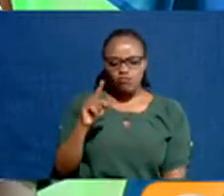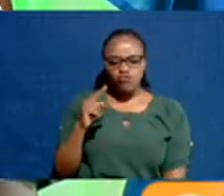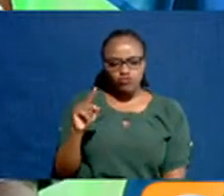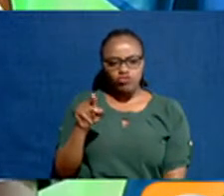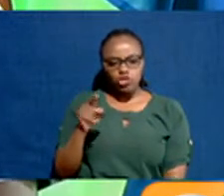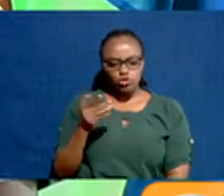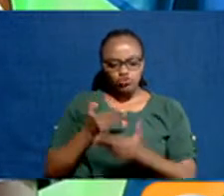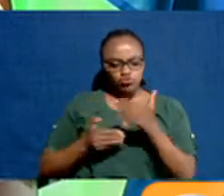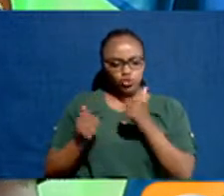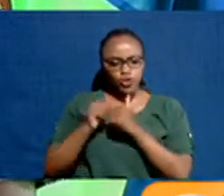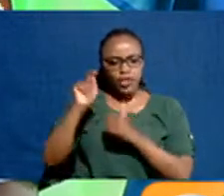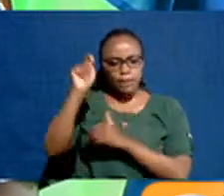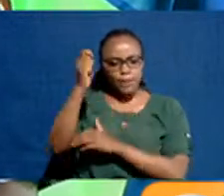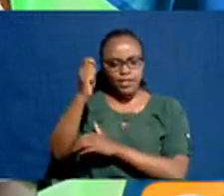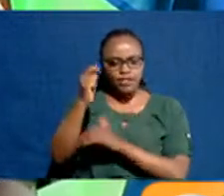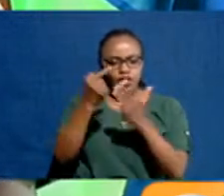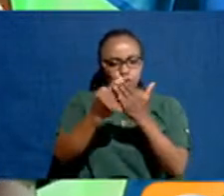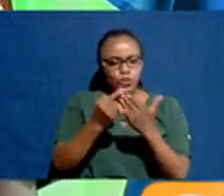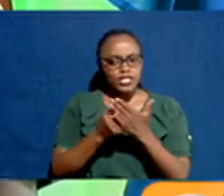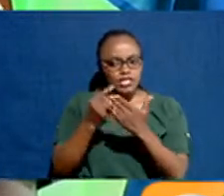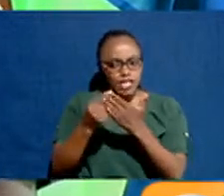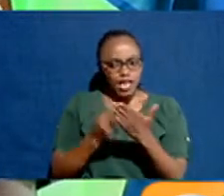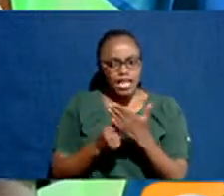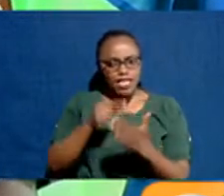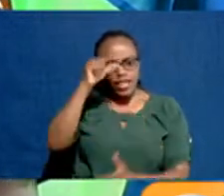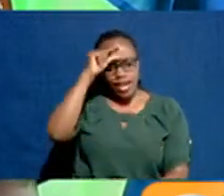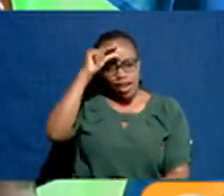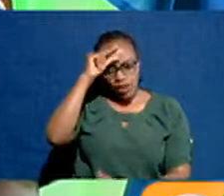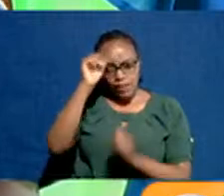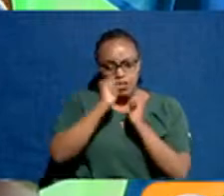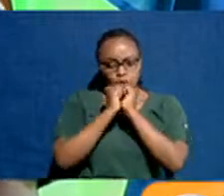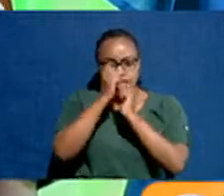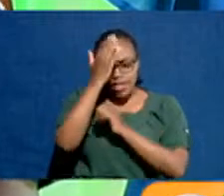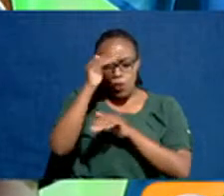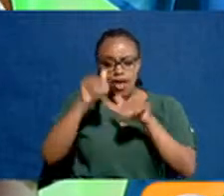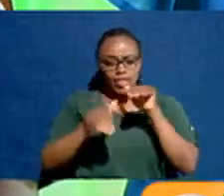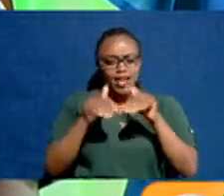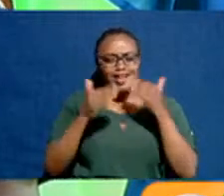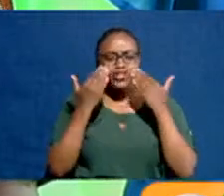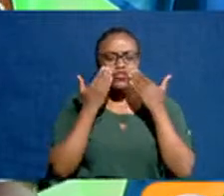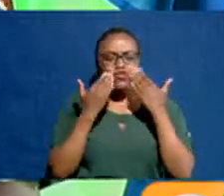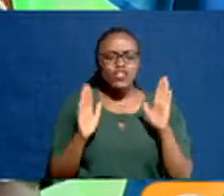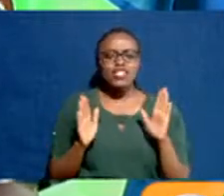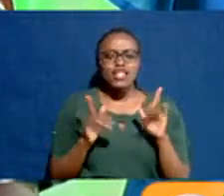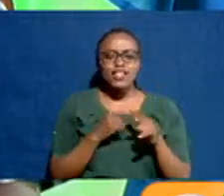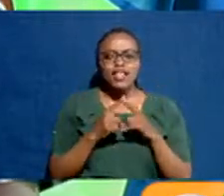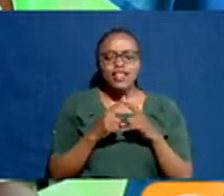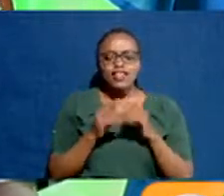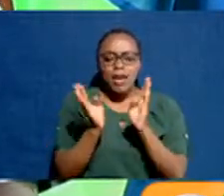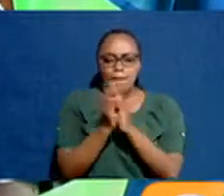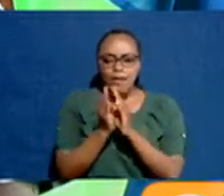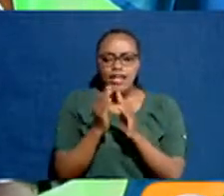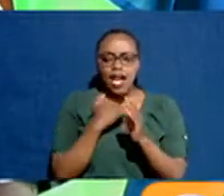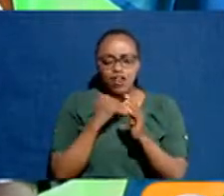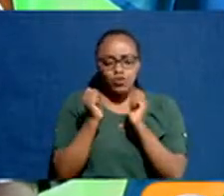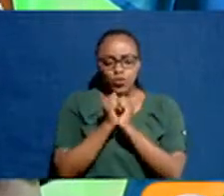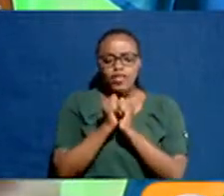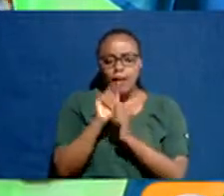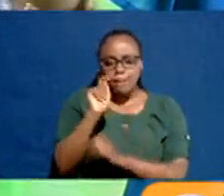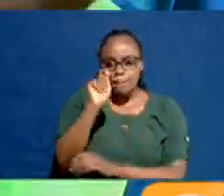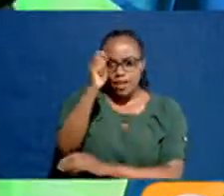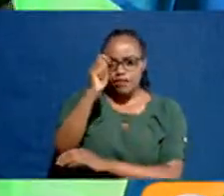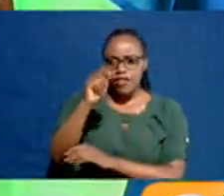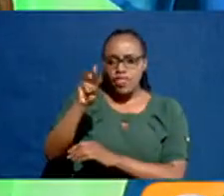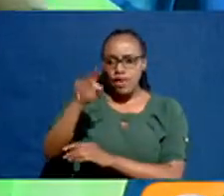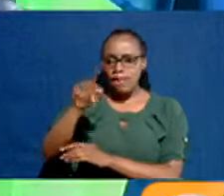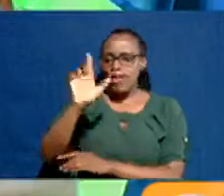the president to discuss development with him, because the elections are over, they go and have a meeting with the president. The MP